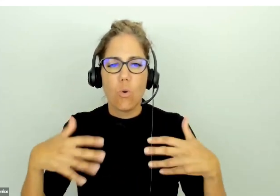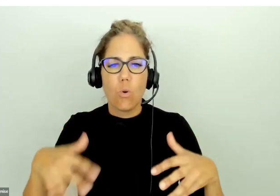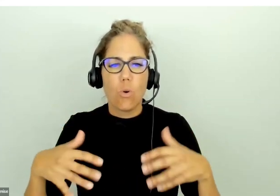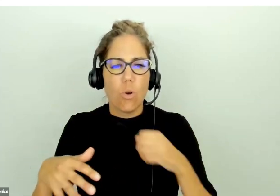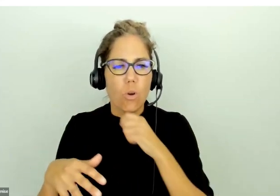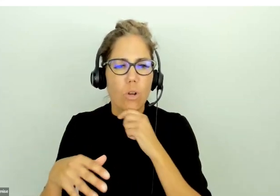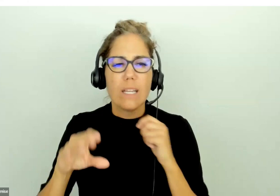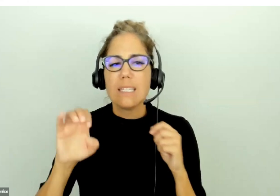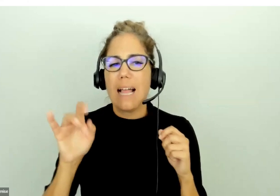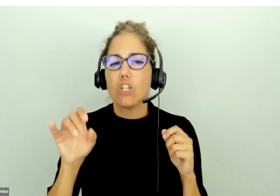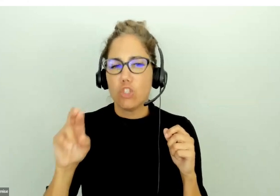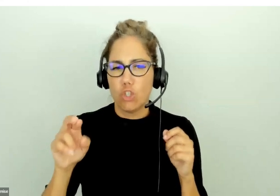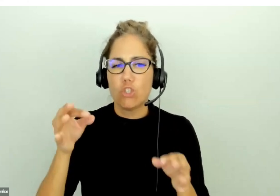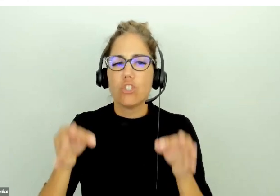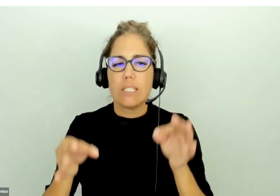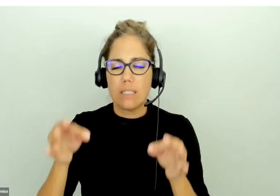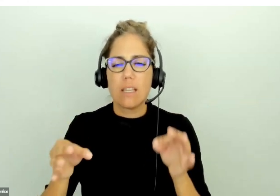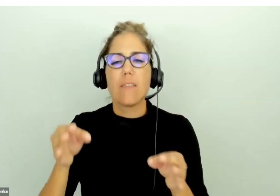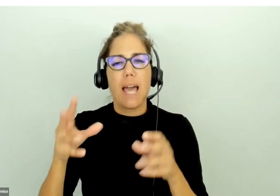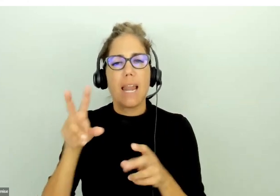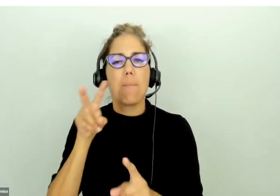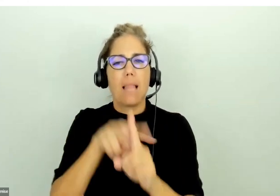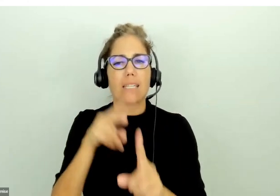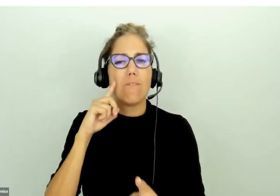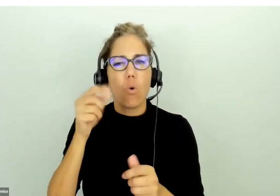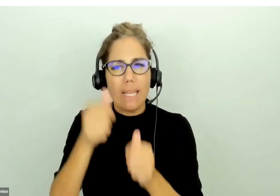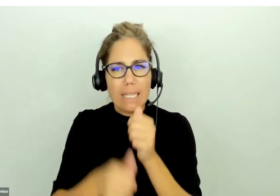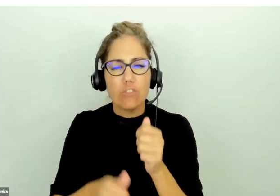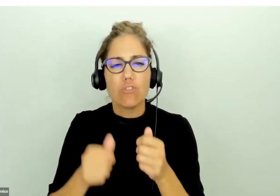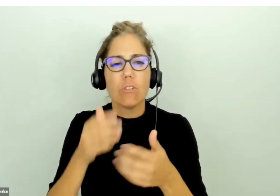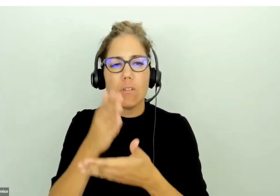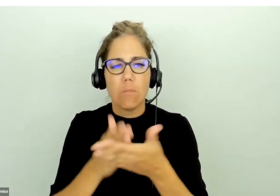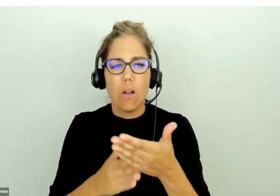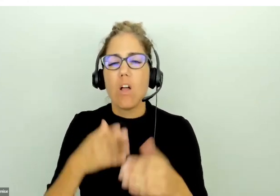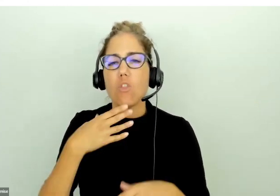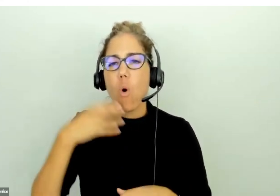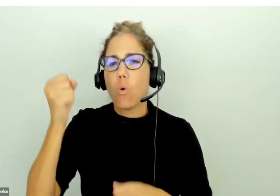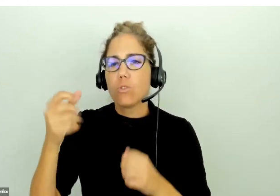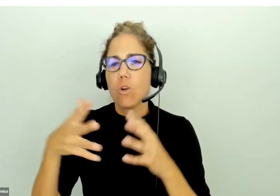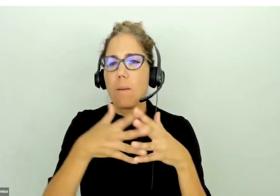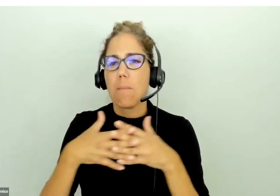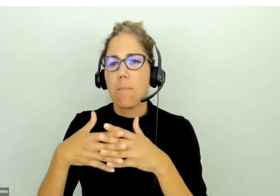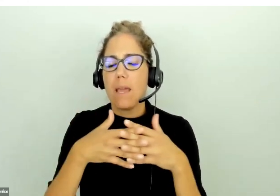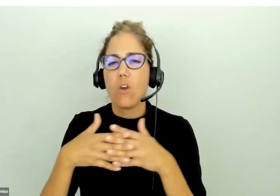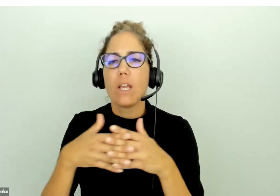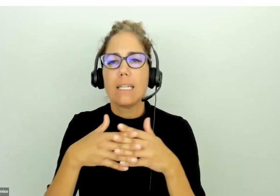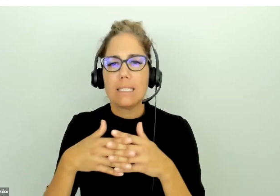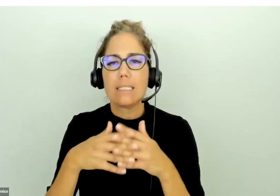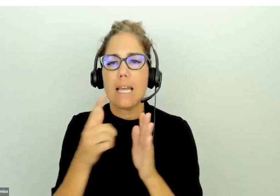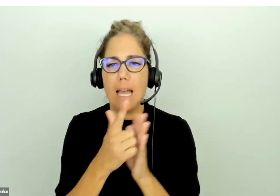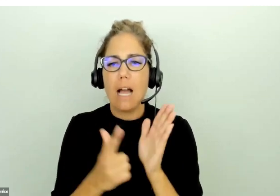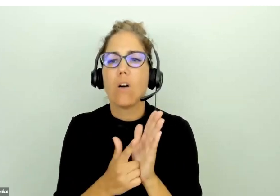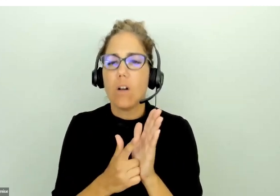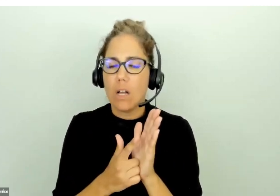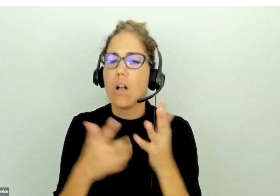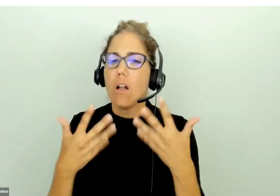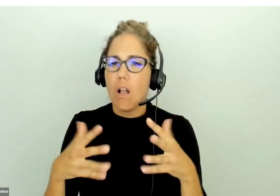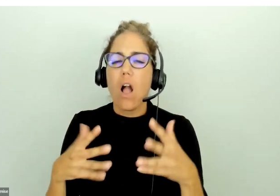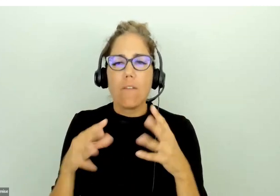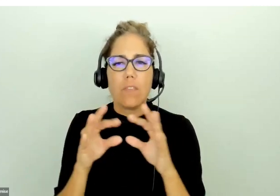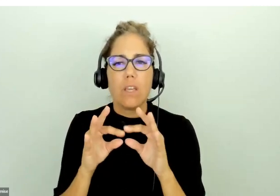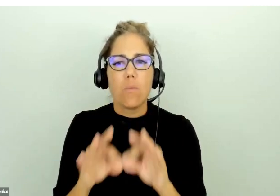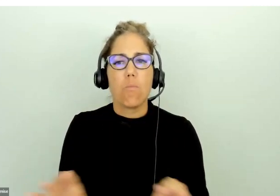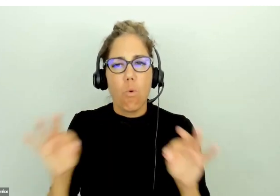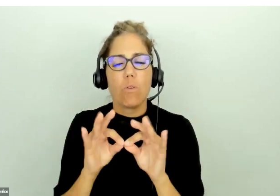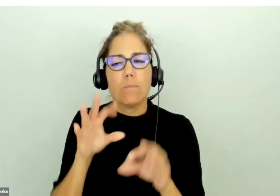that apply in every domain. In fact, the Older Americans Act recognizes the importance of elder justice through